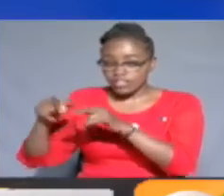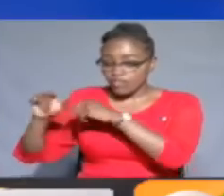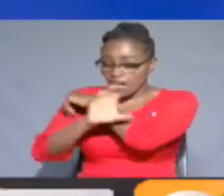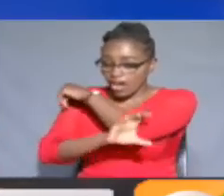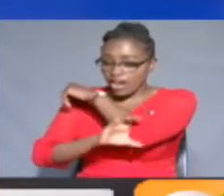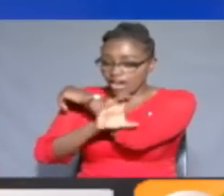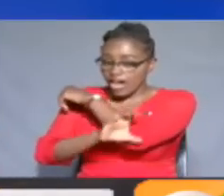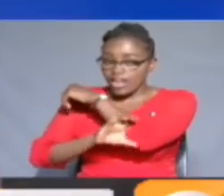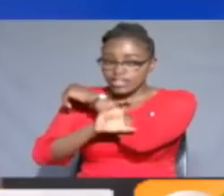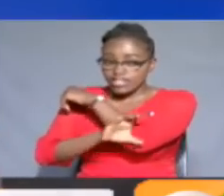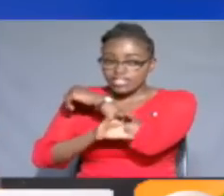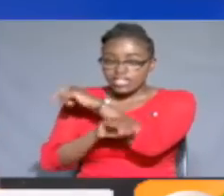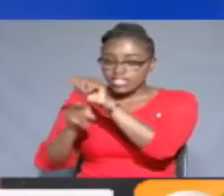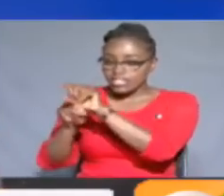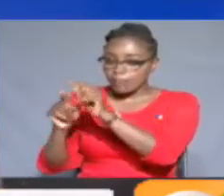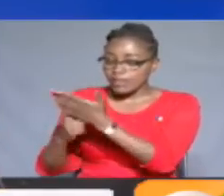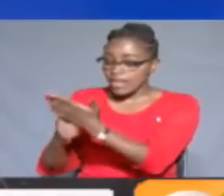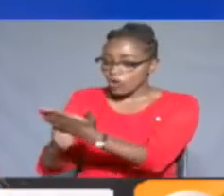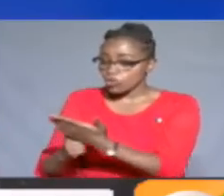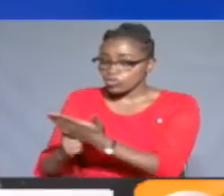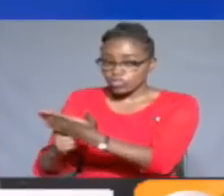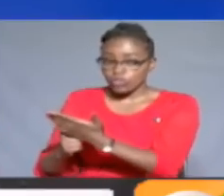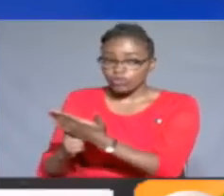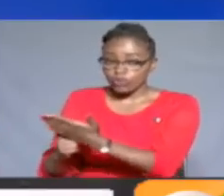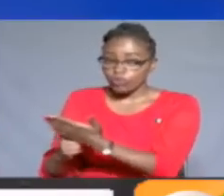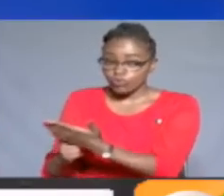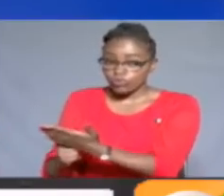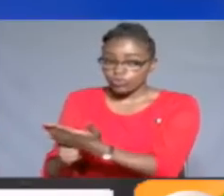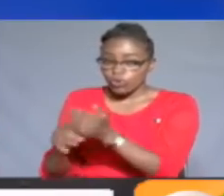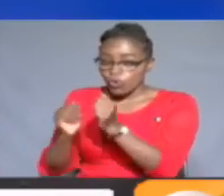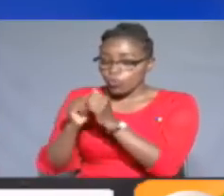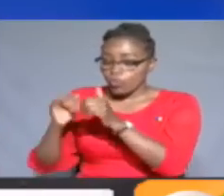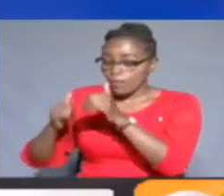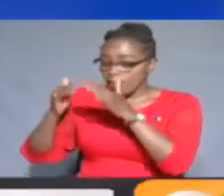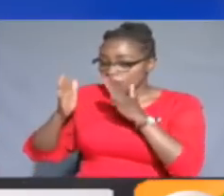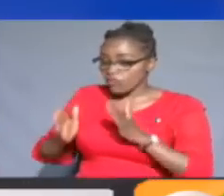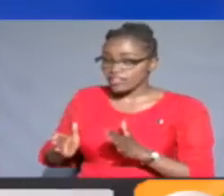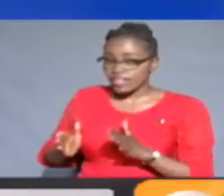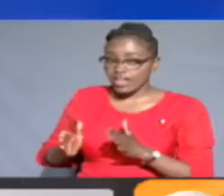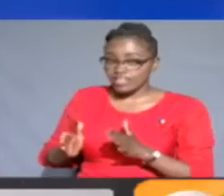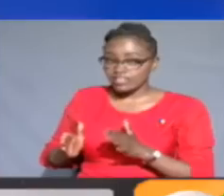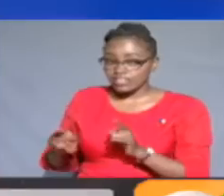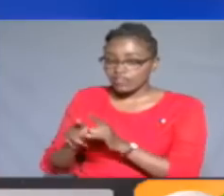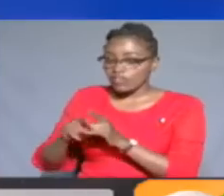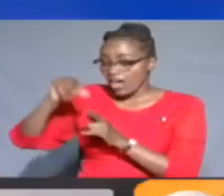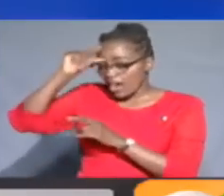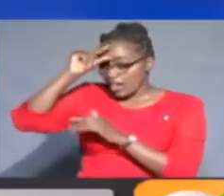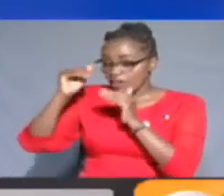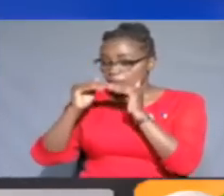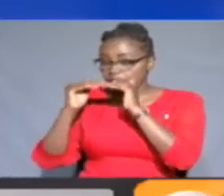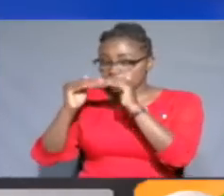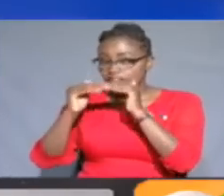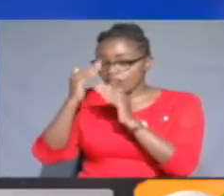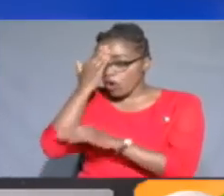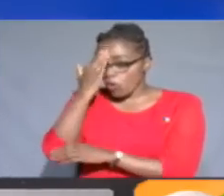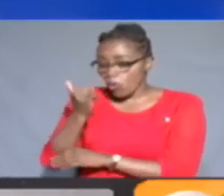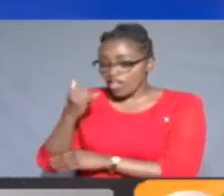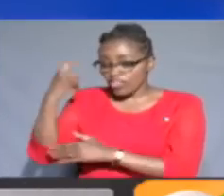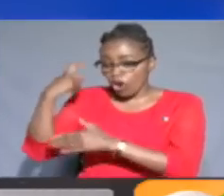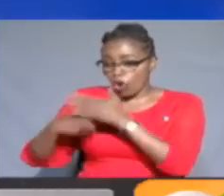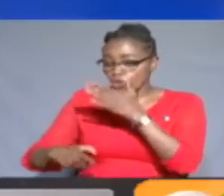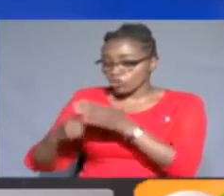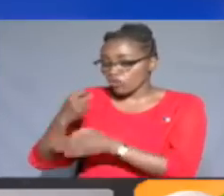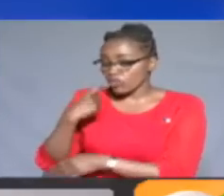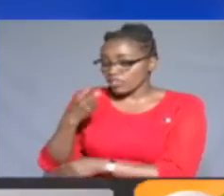that actually even negotiate with the manufacturers at government level so that the prices